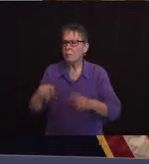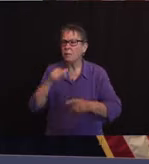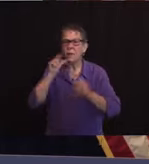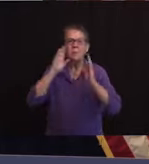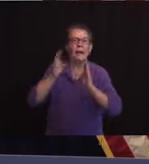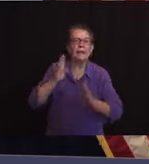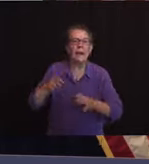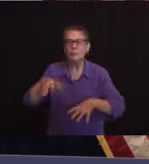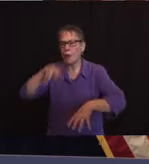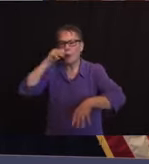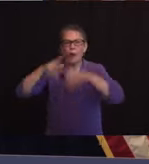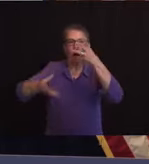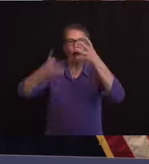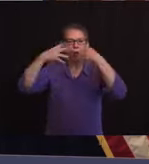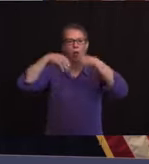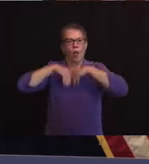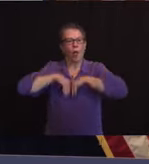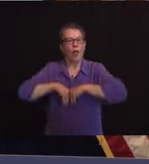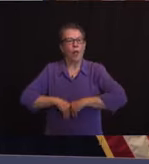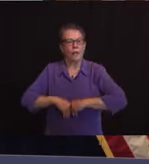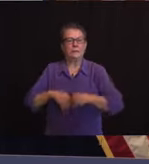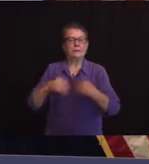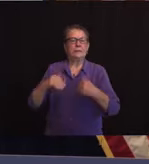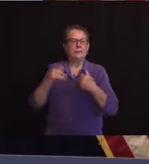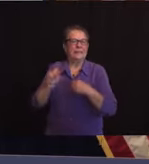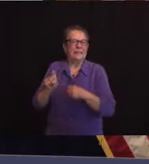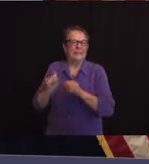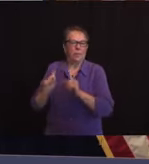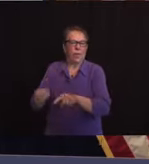144,000 children were tested, of whom